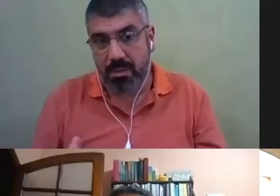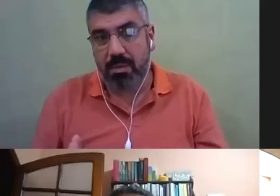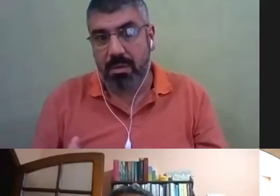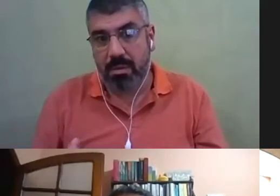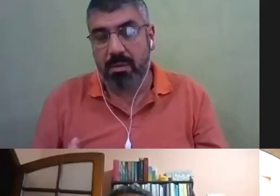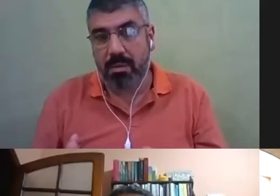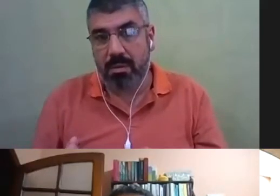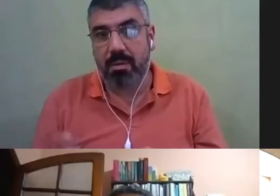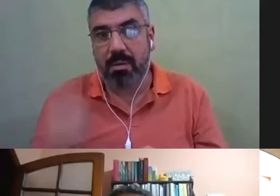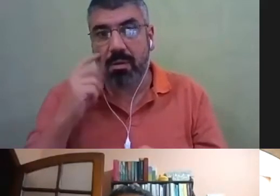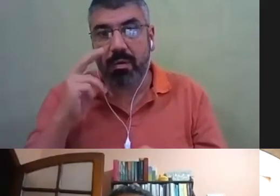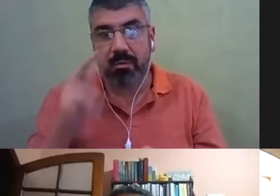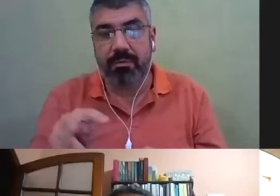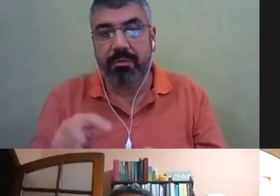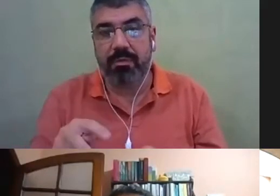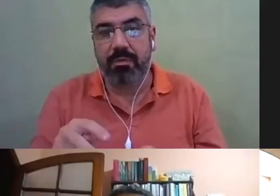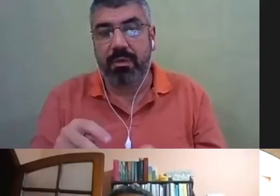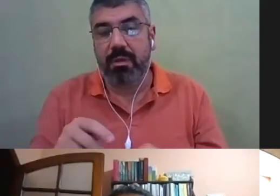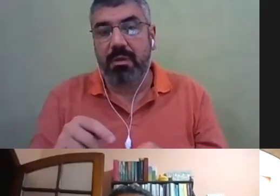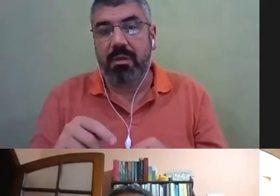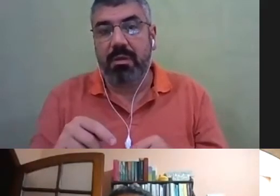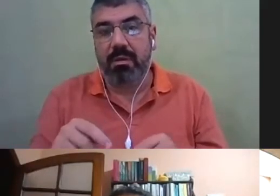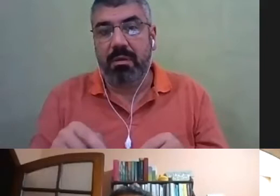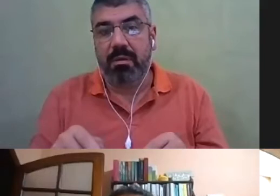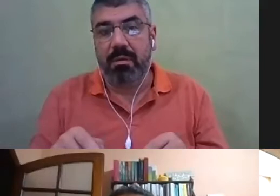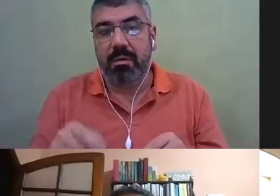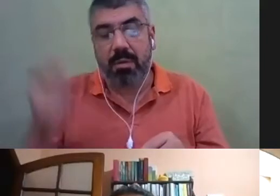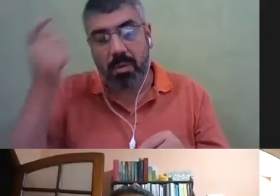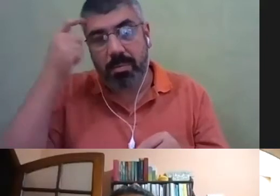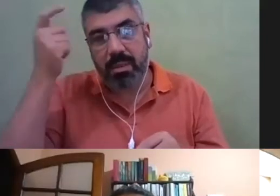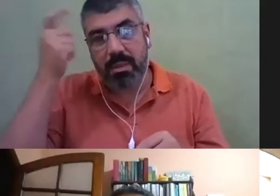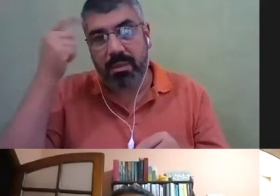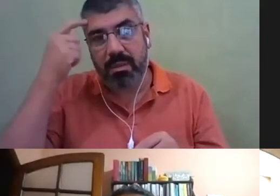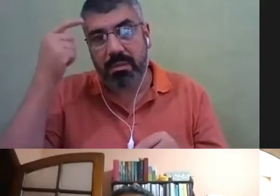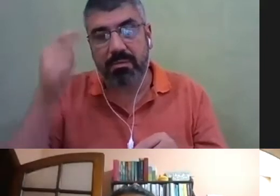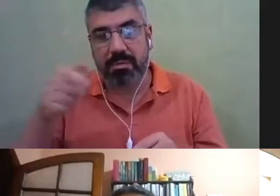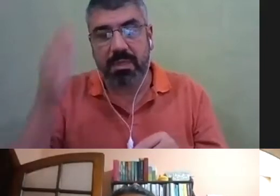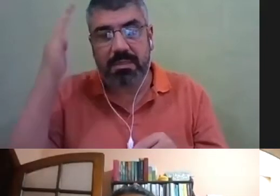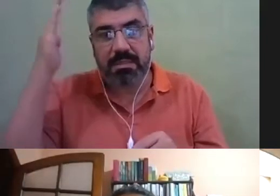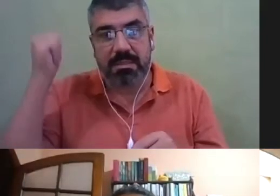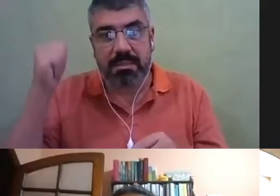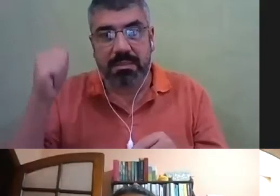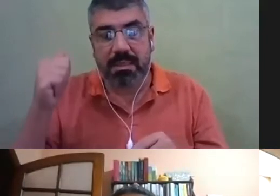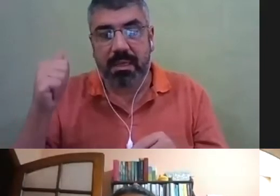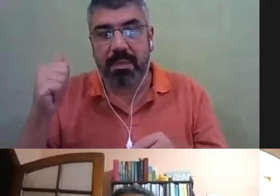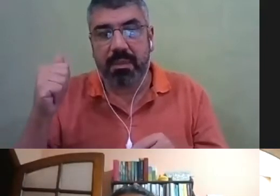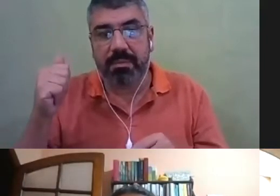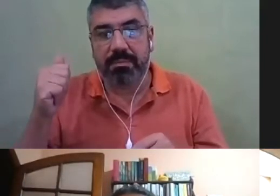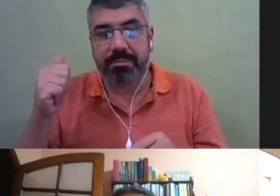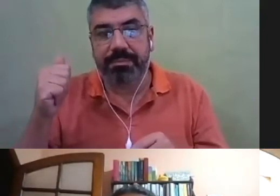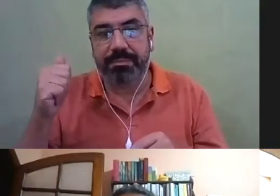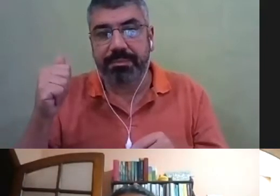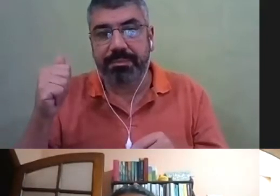make jokes out of some things, and this is one of the things we shouldn't, but we make joke out of it, on how